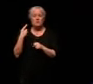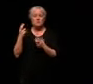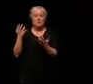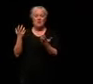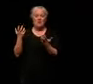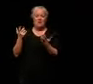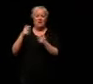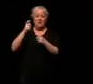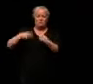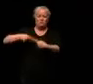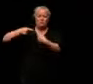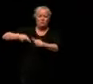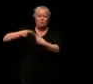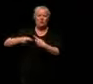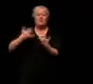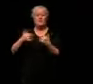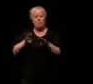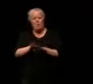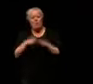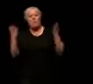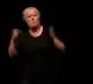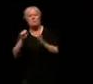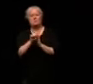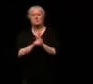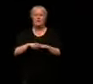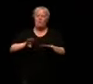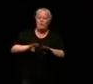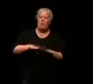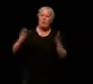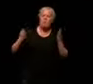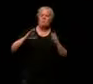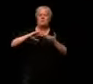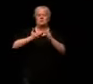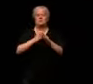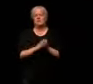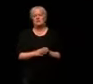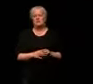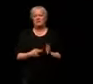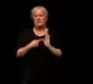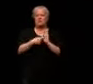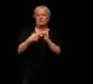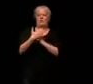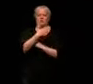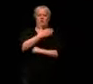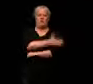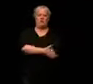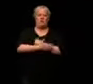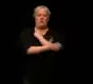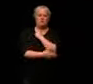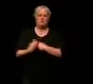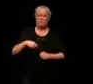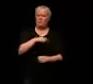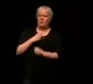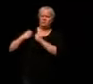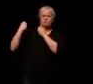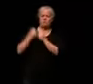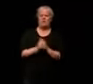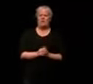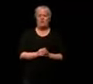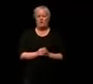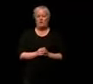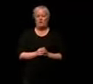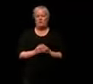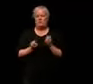city and show the country the resiliency of who we are. Many communities are still facing sky-high unemployment